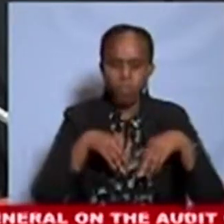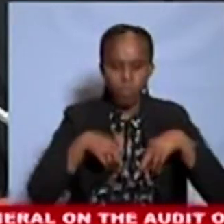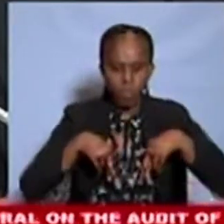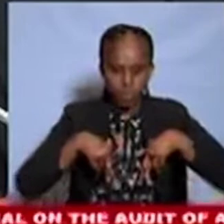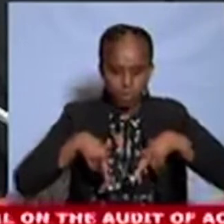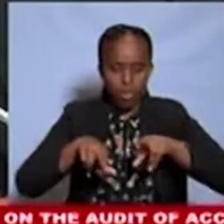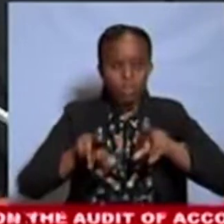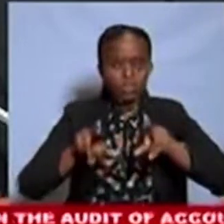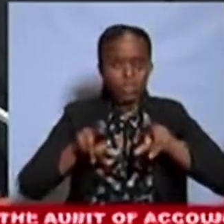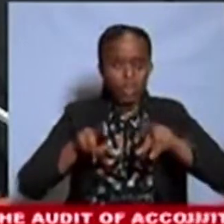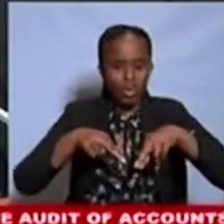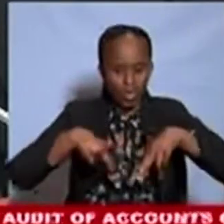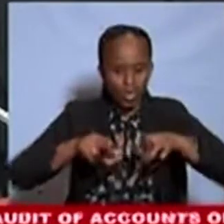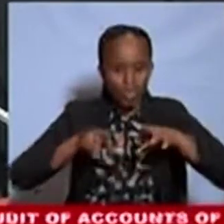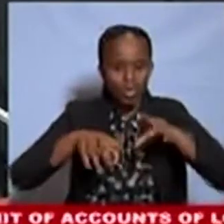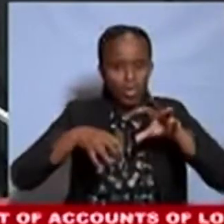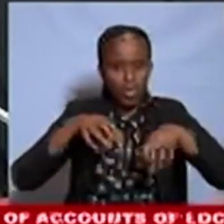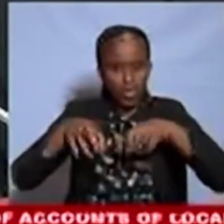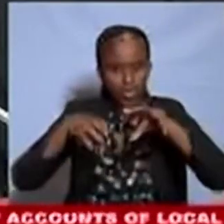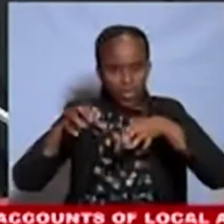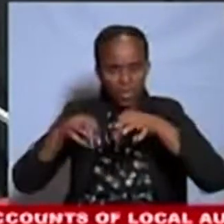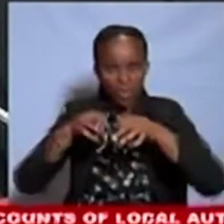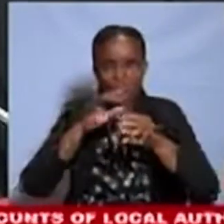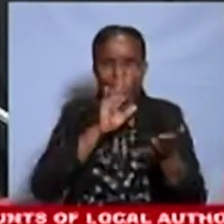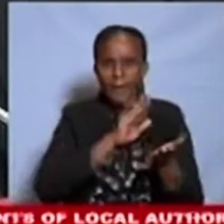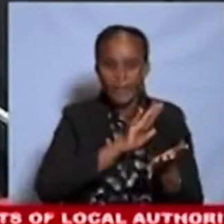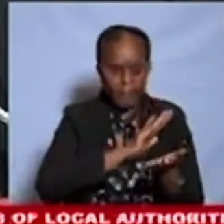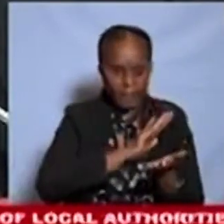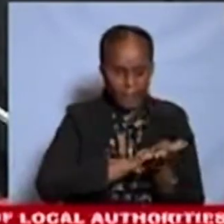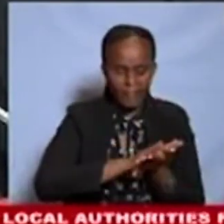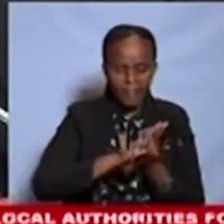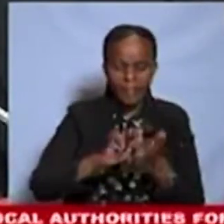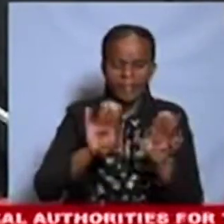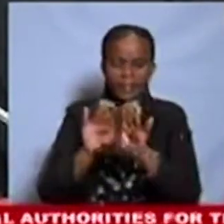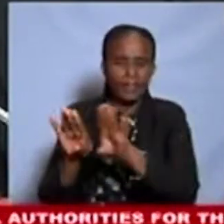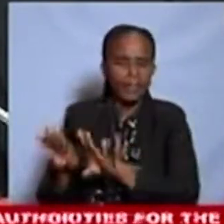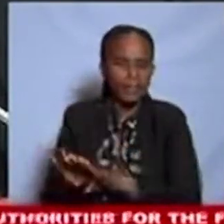many, we don't have many roads, but we do pothole patching.